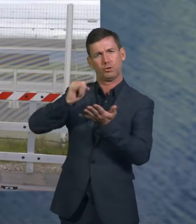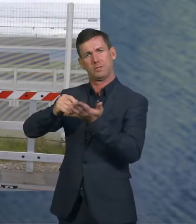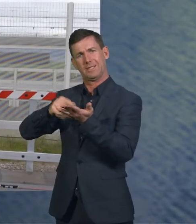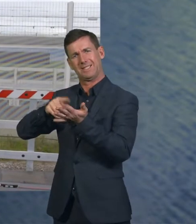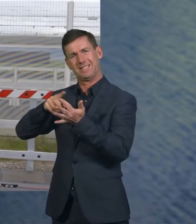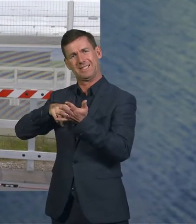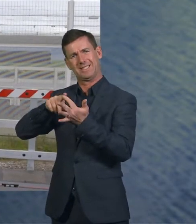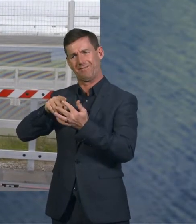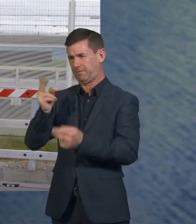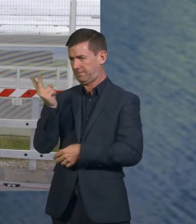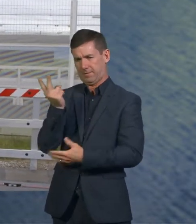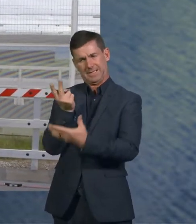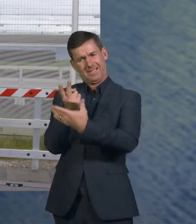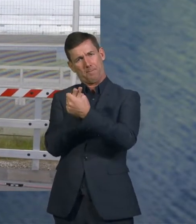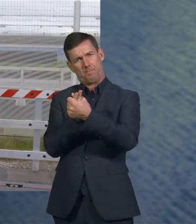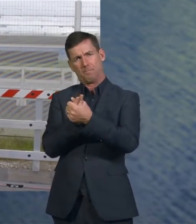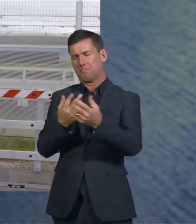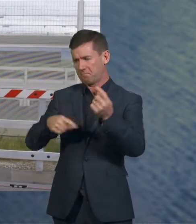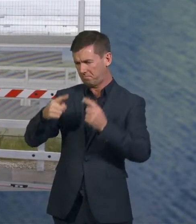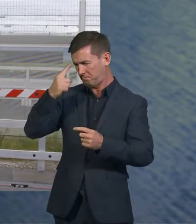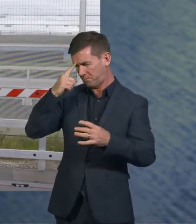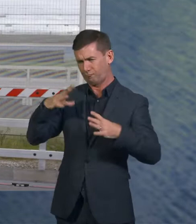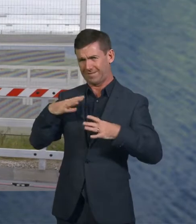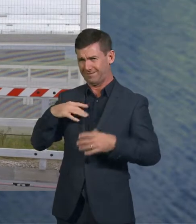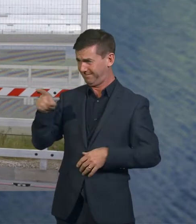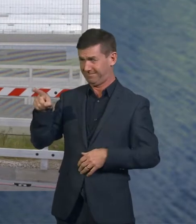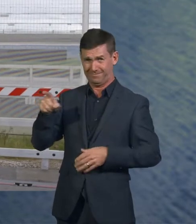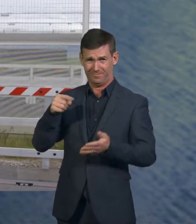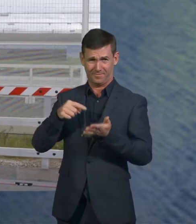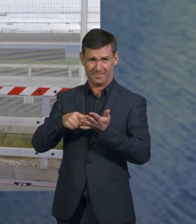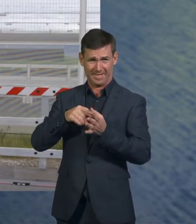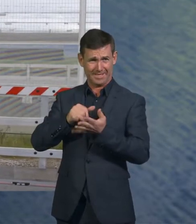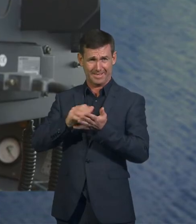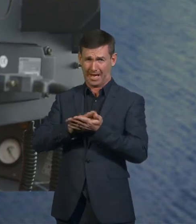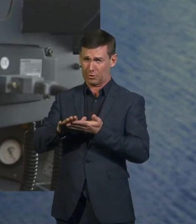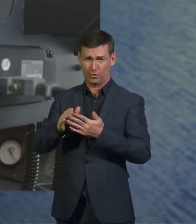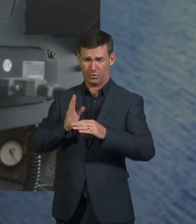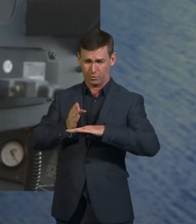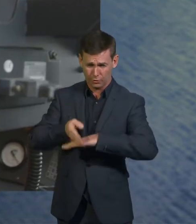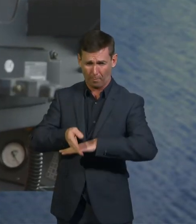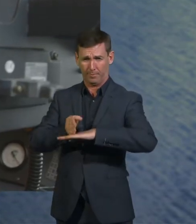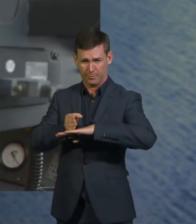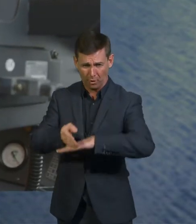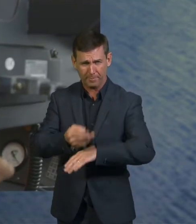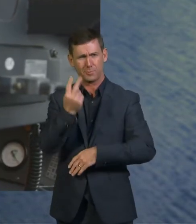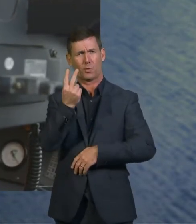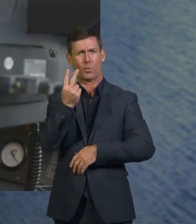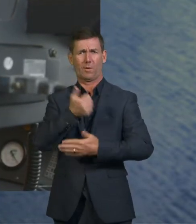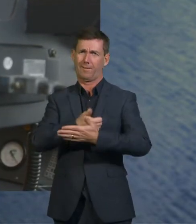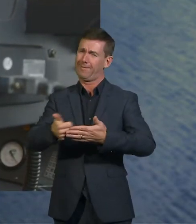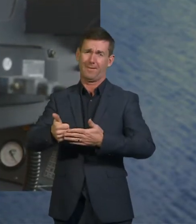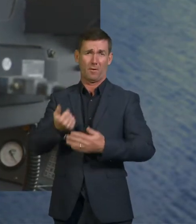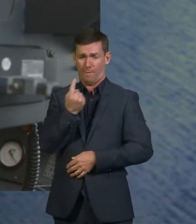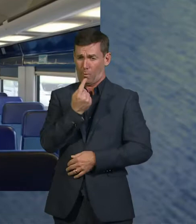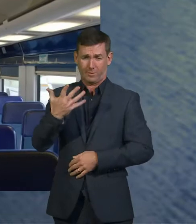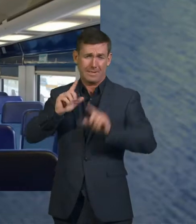This Eurotunnel double act is also known as Two Stop Tash and Too Tall Steve, because Tash often stops twice when pulling into